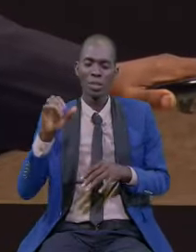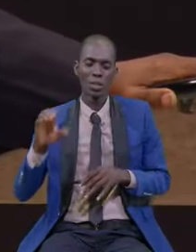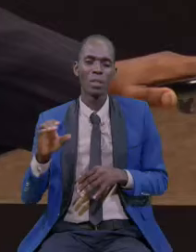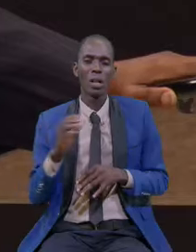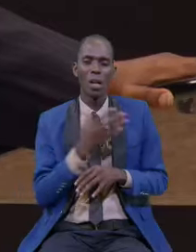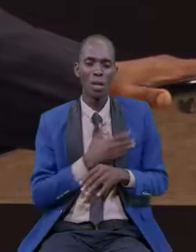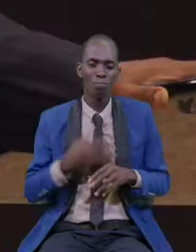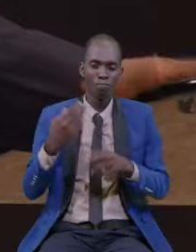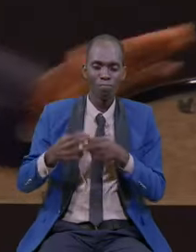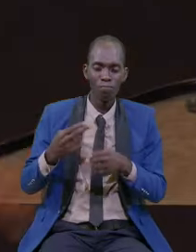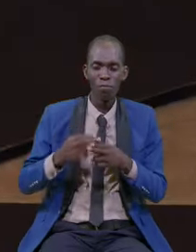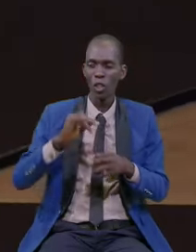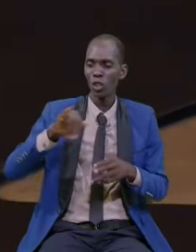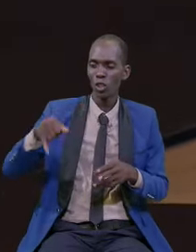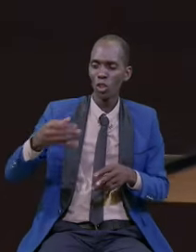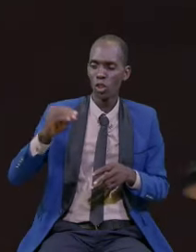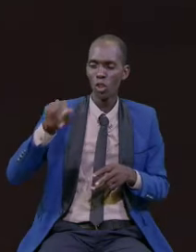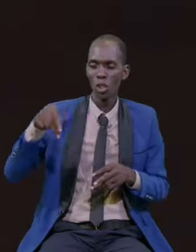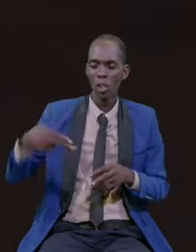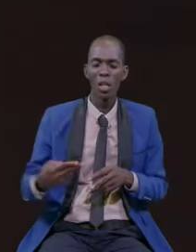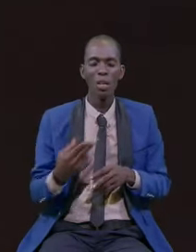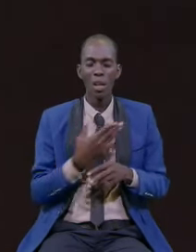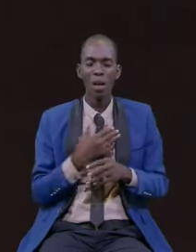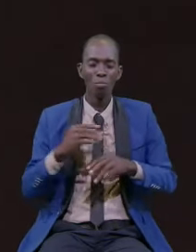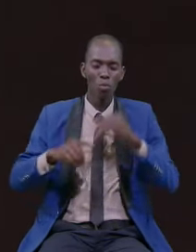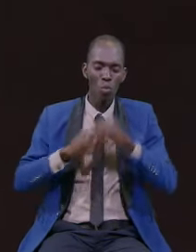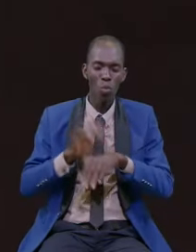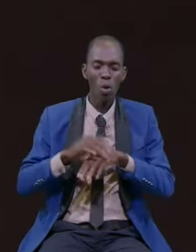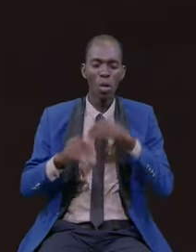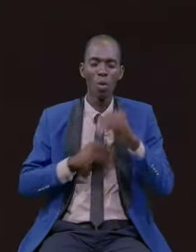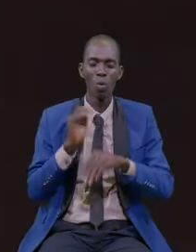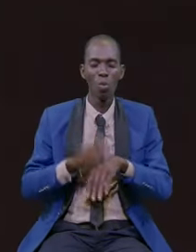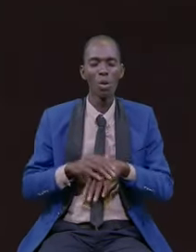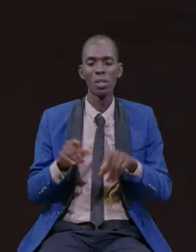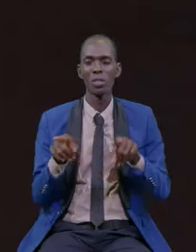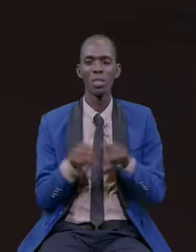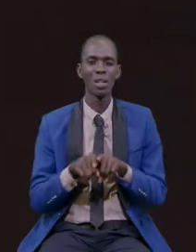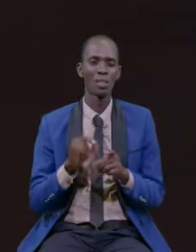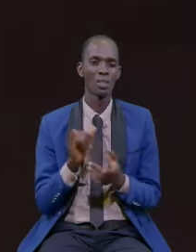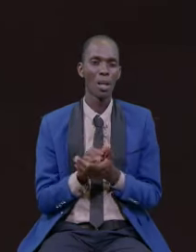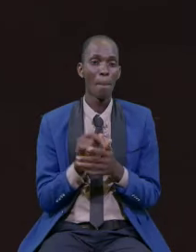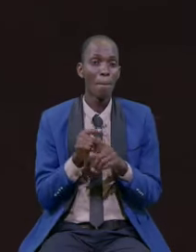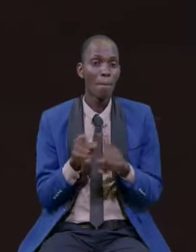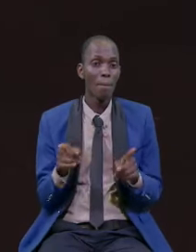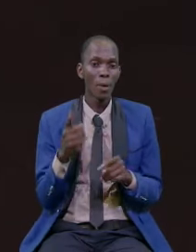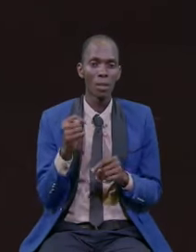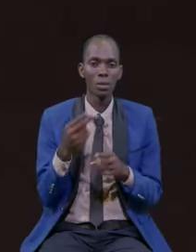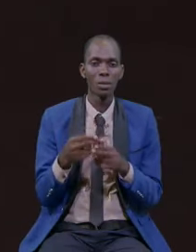Joseph, and mentioned them as they went on like that. But the name of